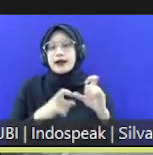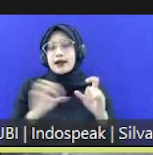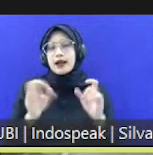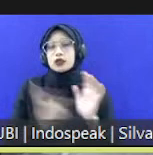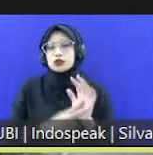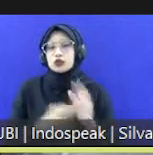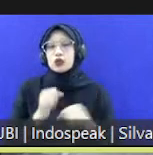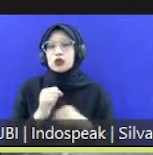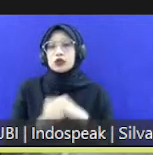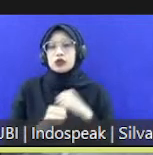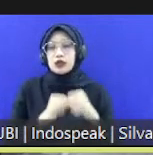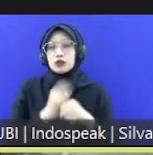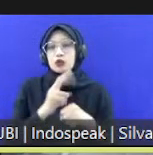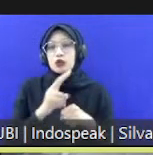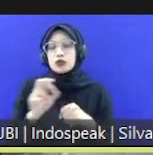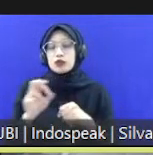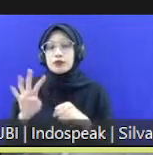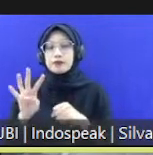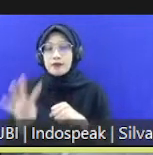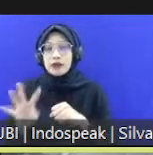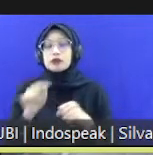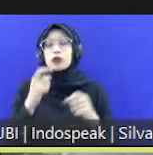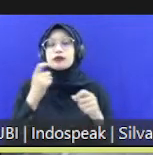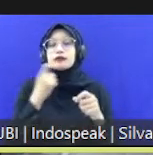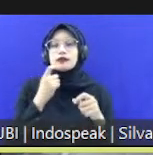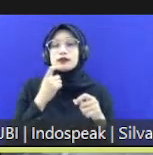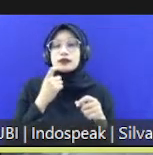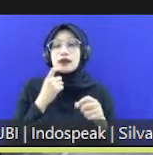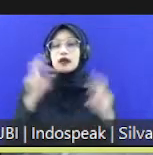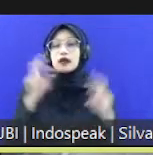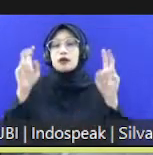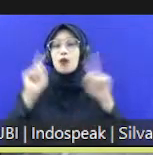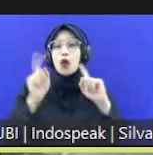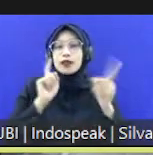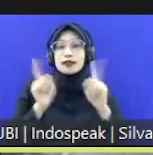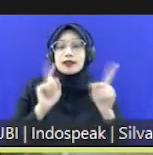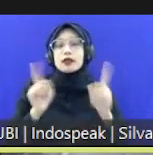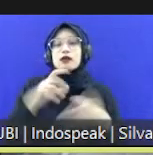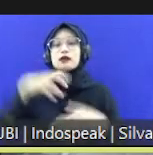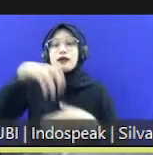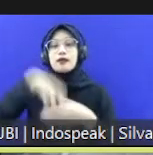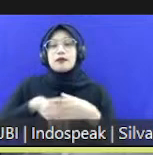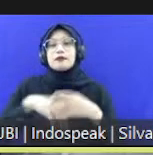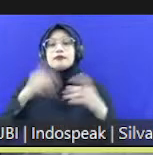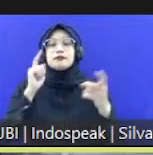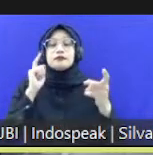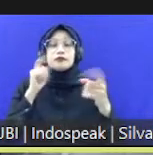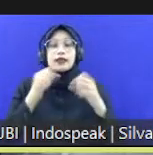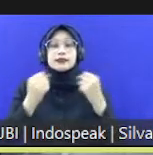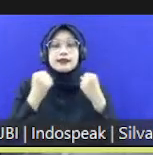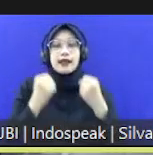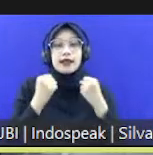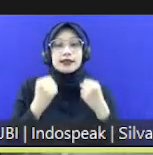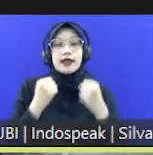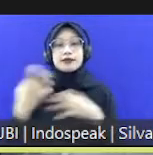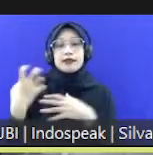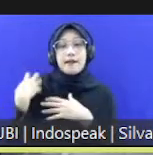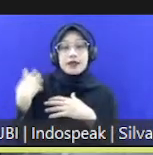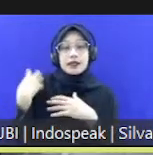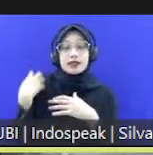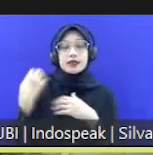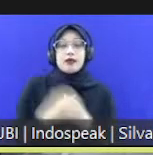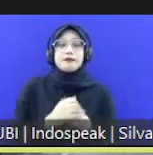which looks at the politics of social sector reform in Latin America. In that paper, she